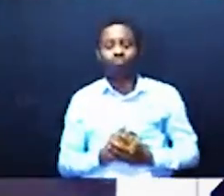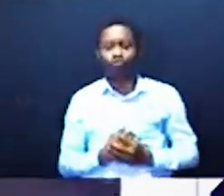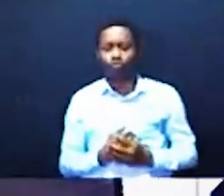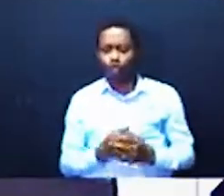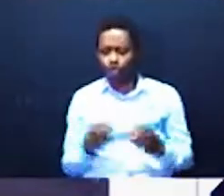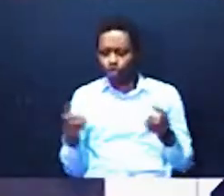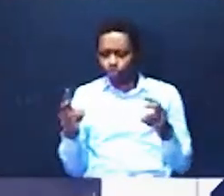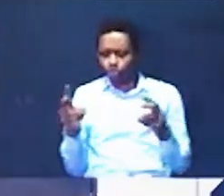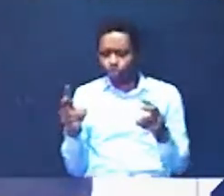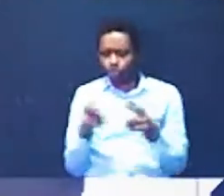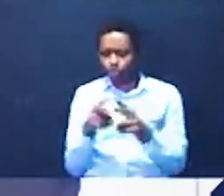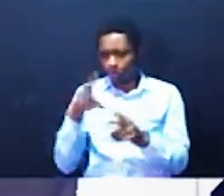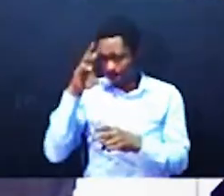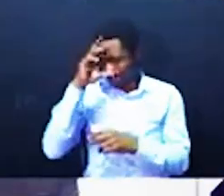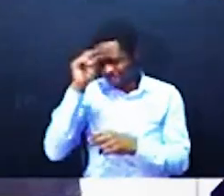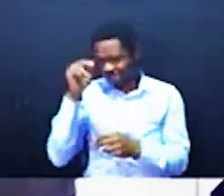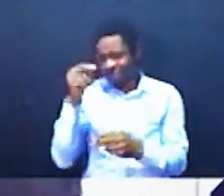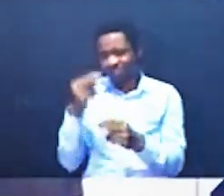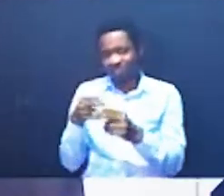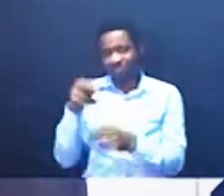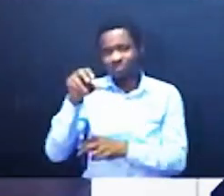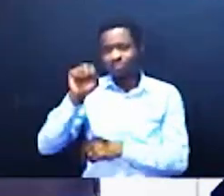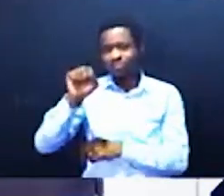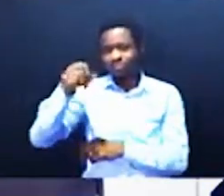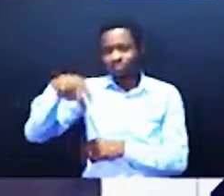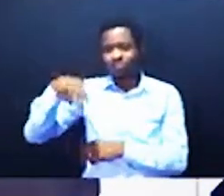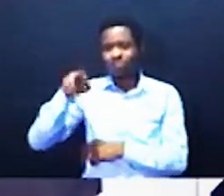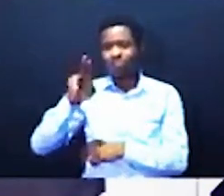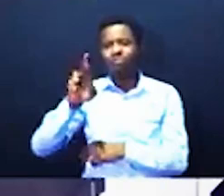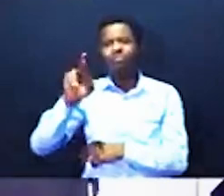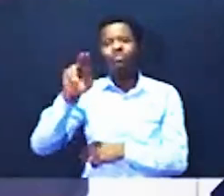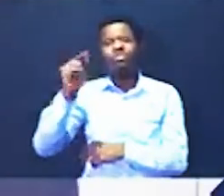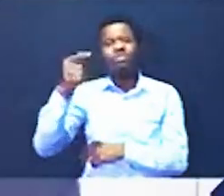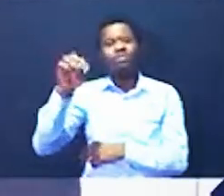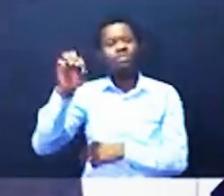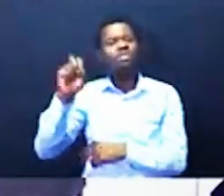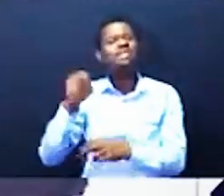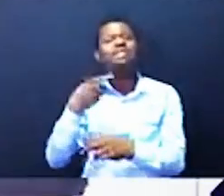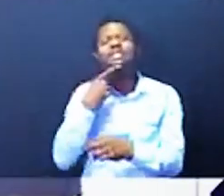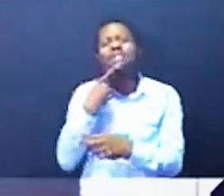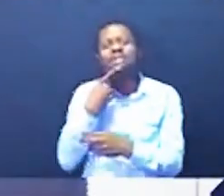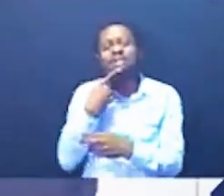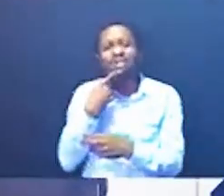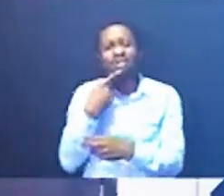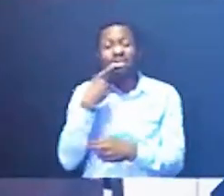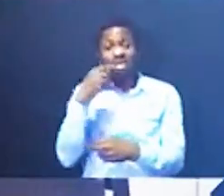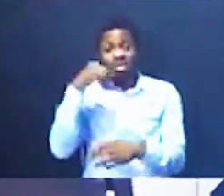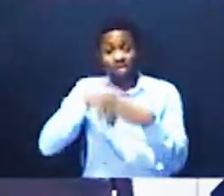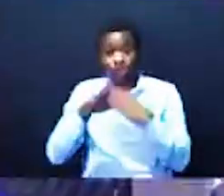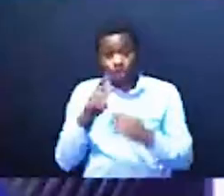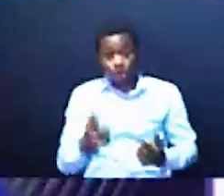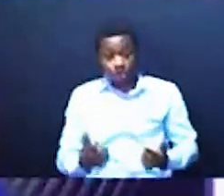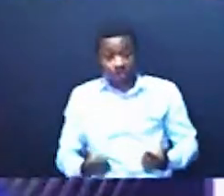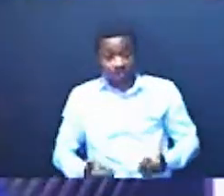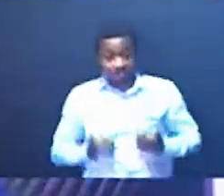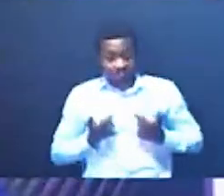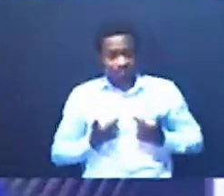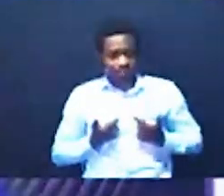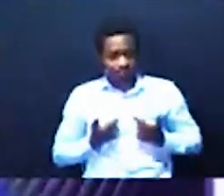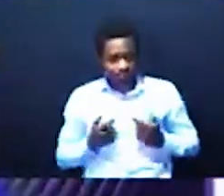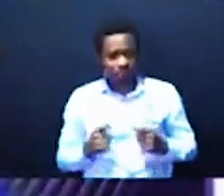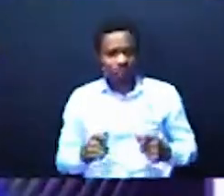is saying that in our lives, in our living, in our work as Christians, we should not pollute the